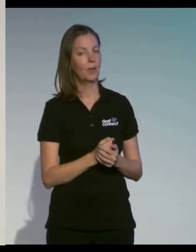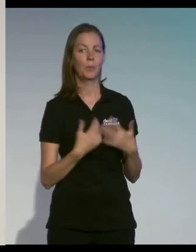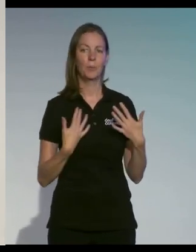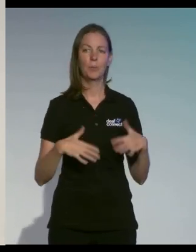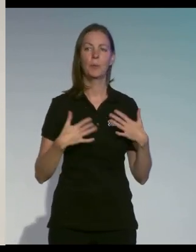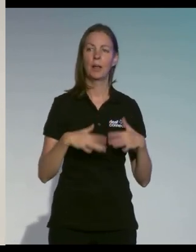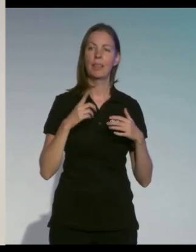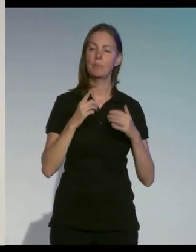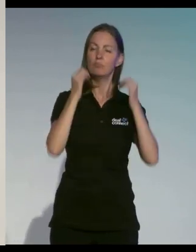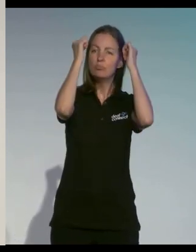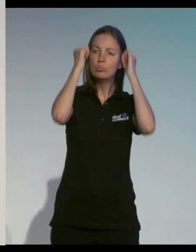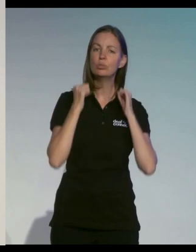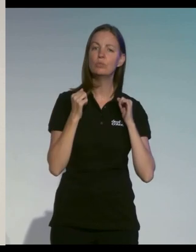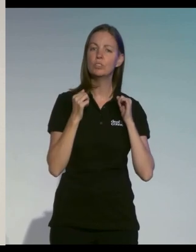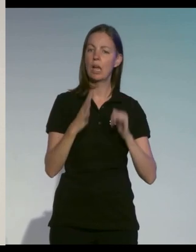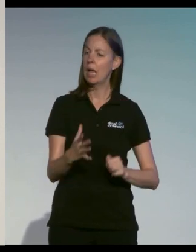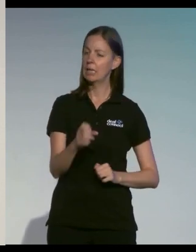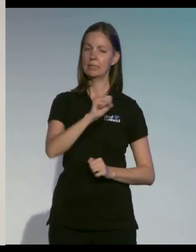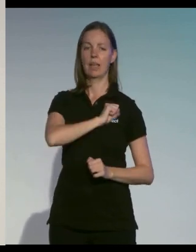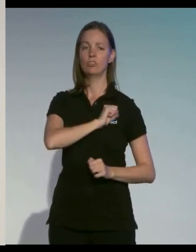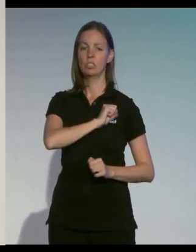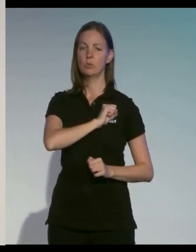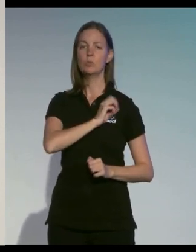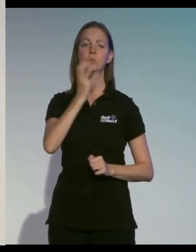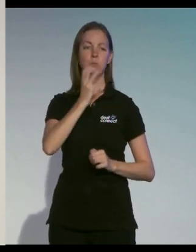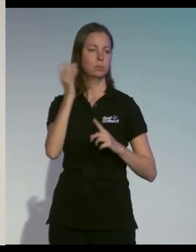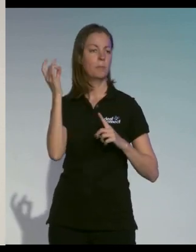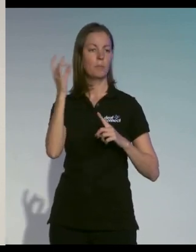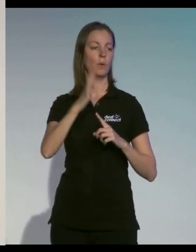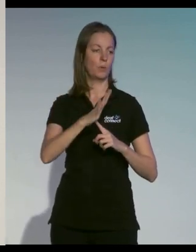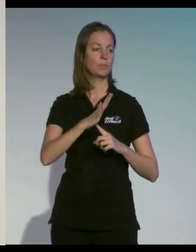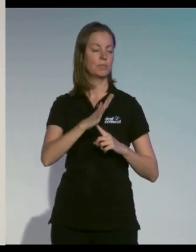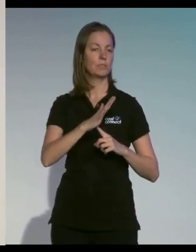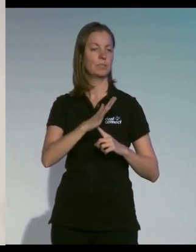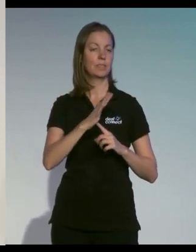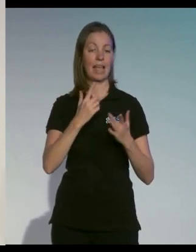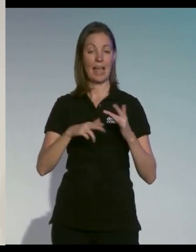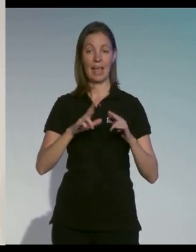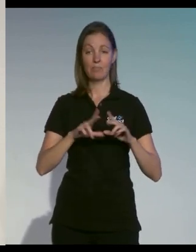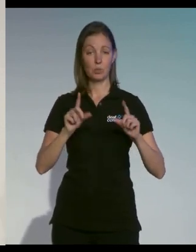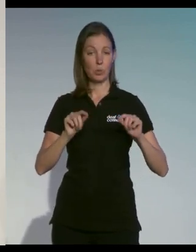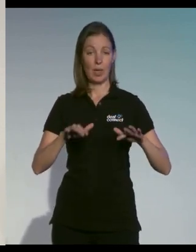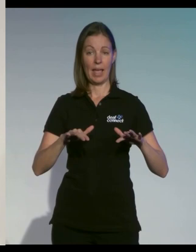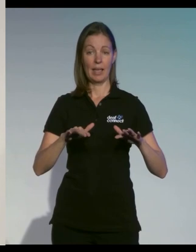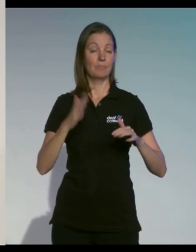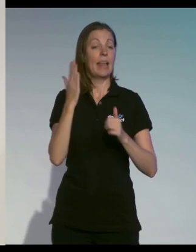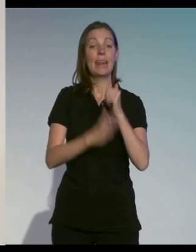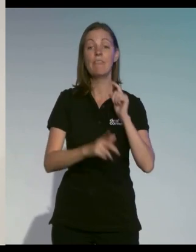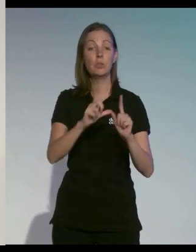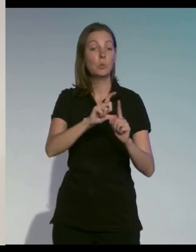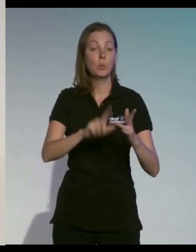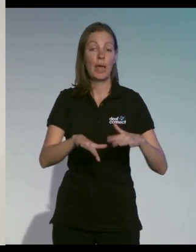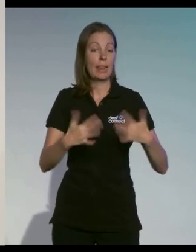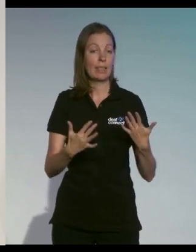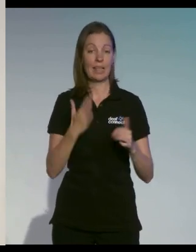proves how courage is so important in these matters. If you never do anything, if you never stand